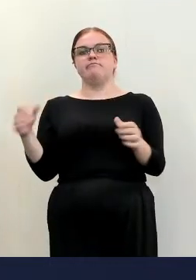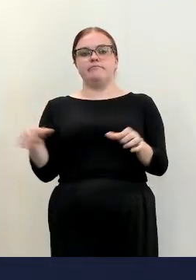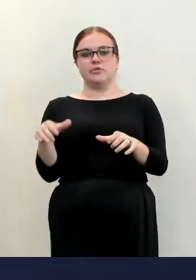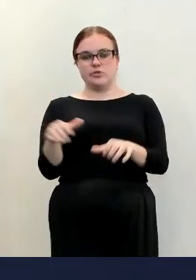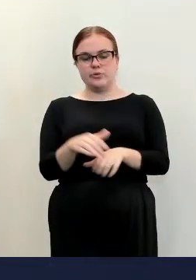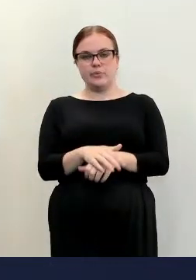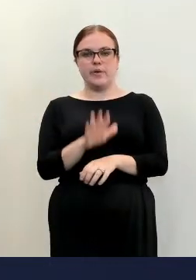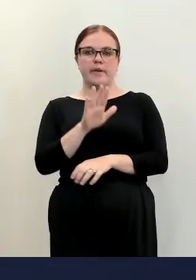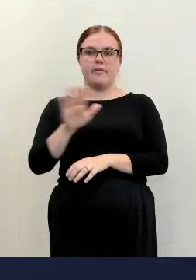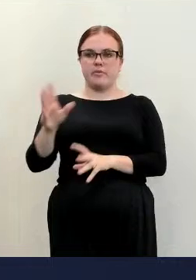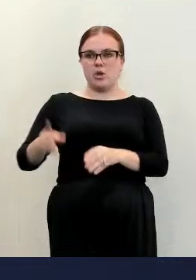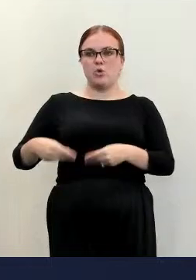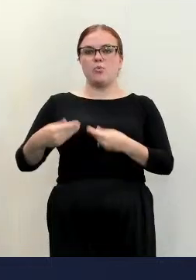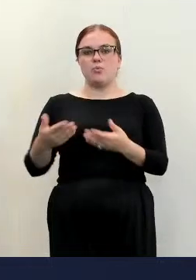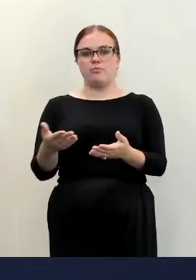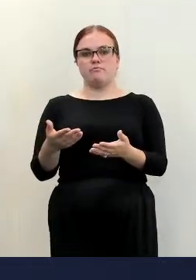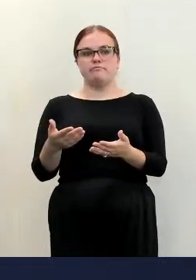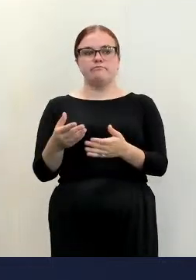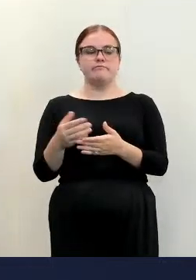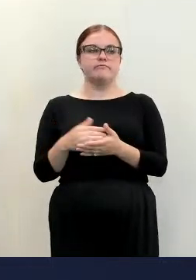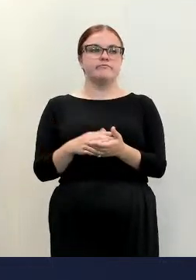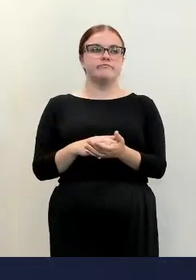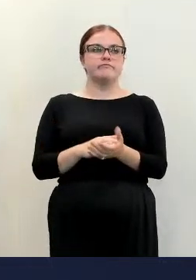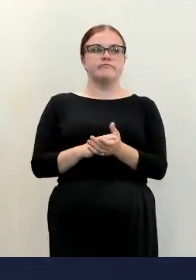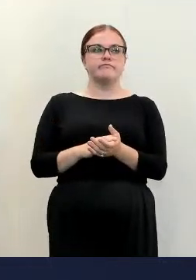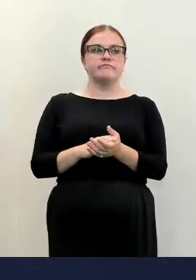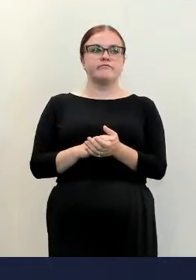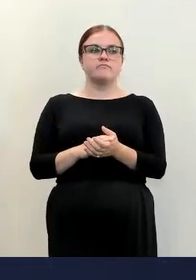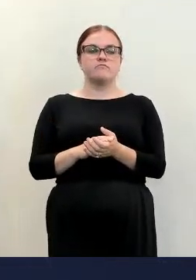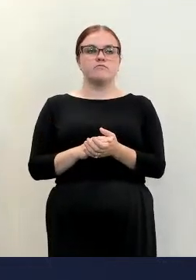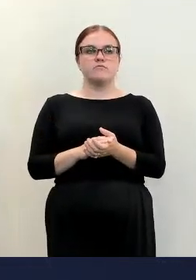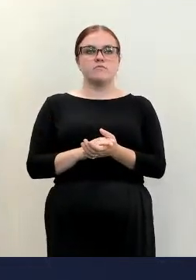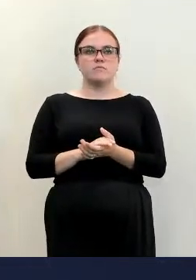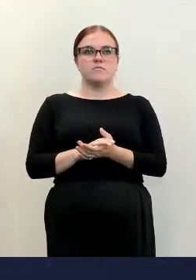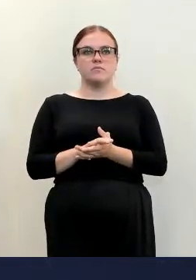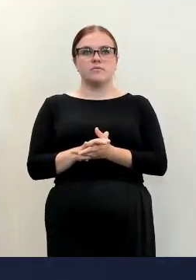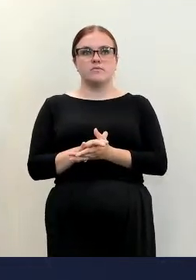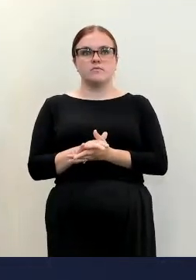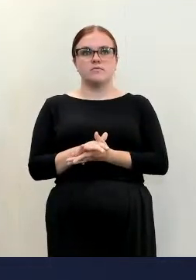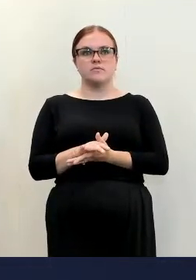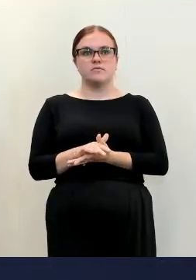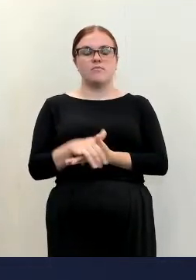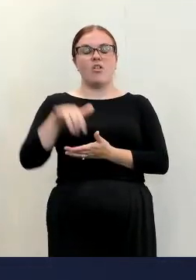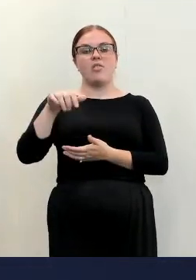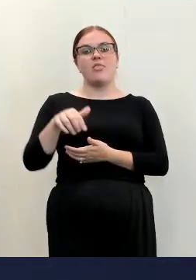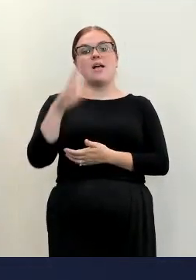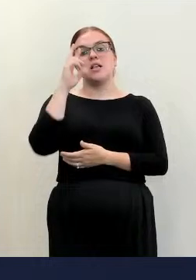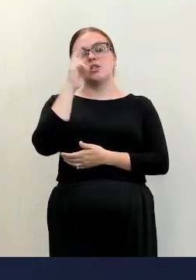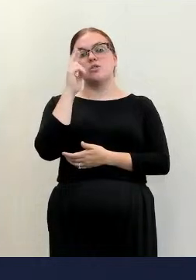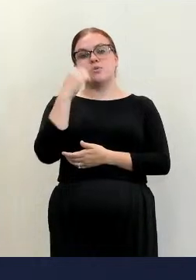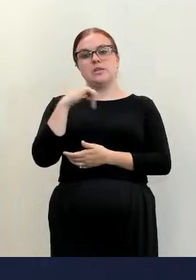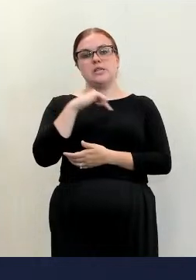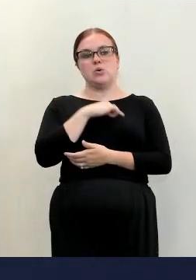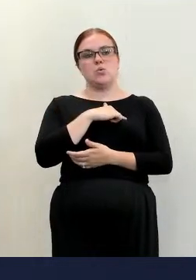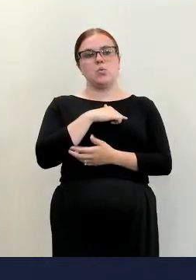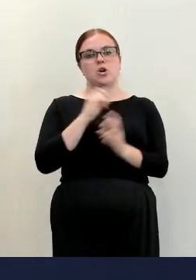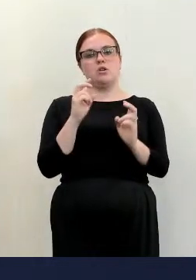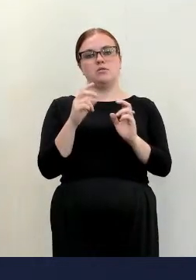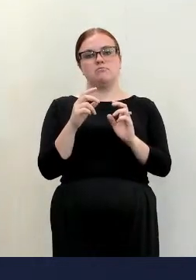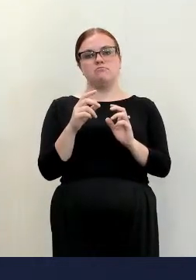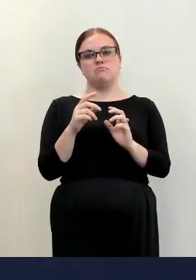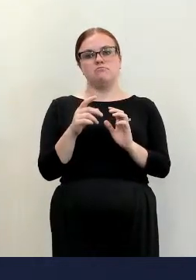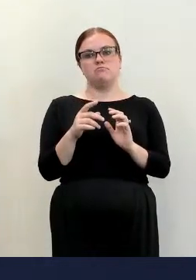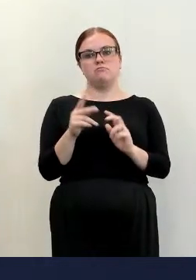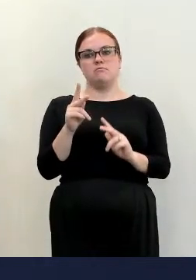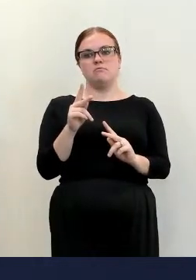the recommendations that it's coming up with. And as a result, it's one of the reasons why Erie County was considered a model for how to